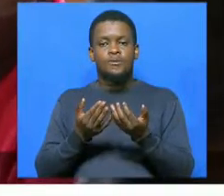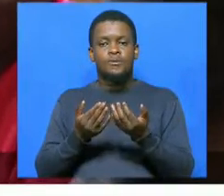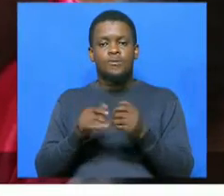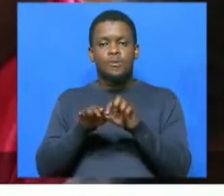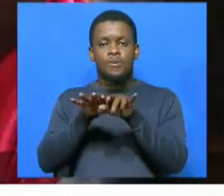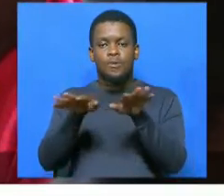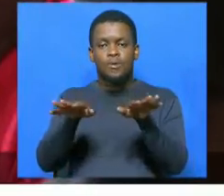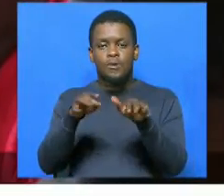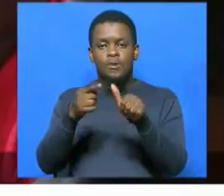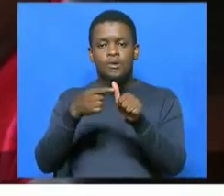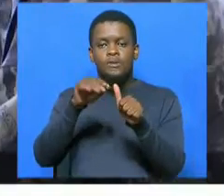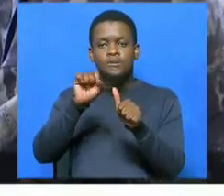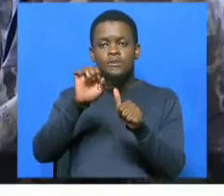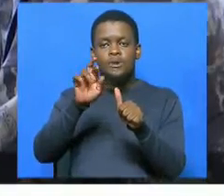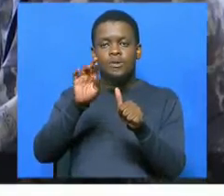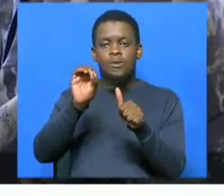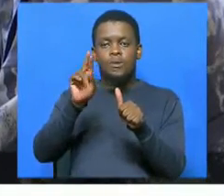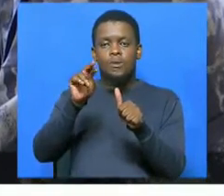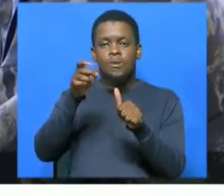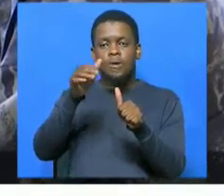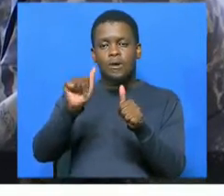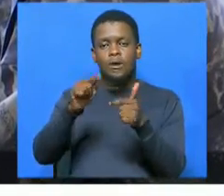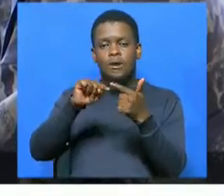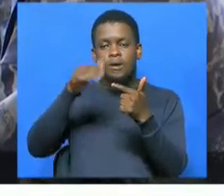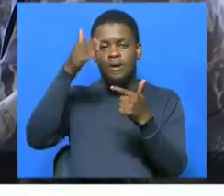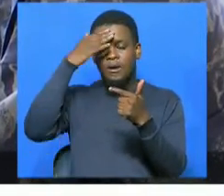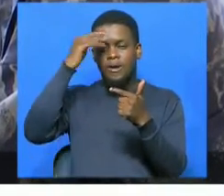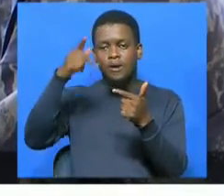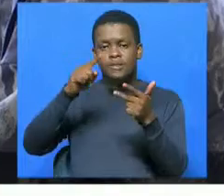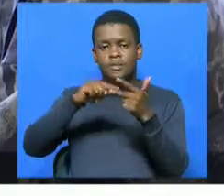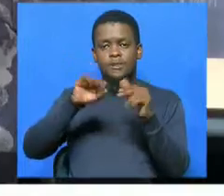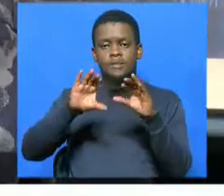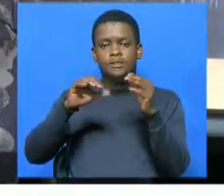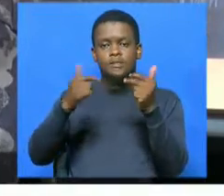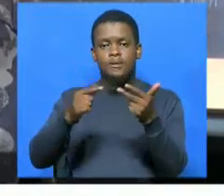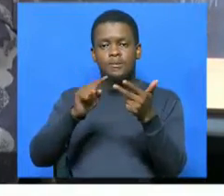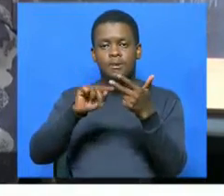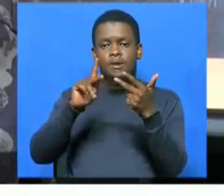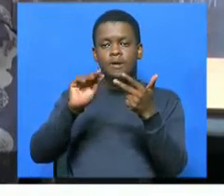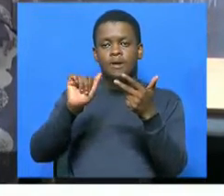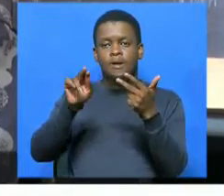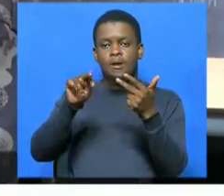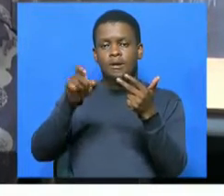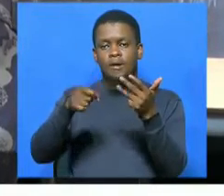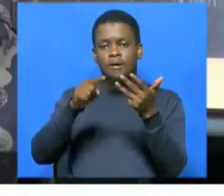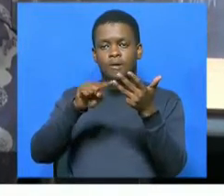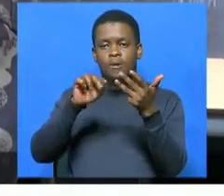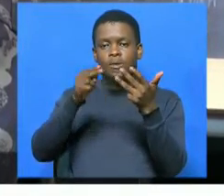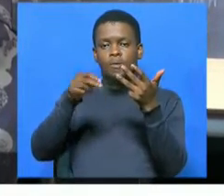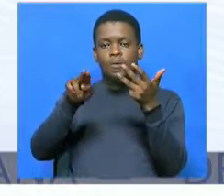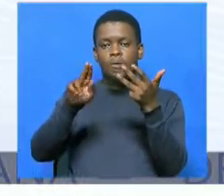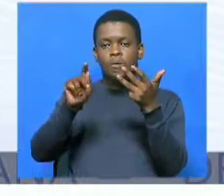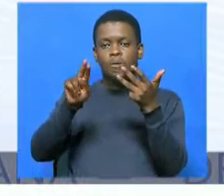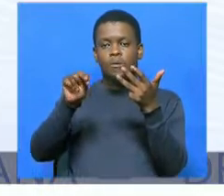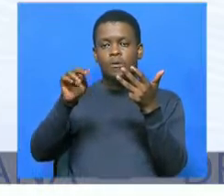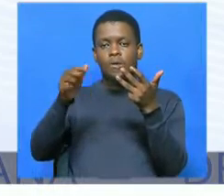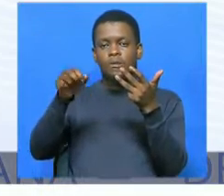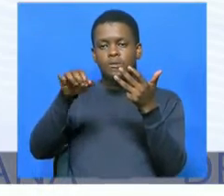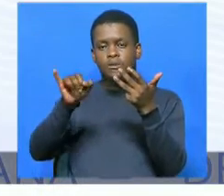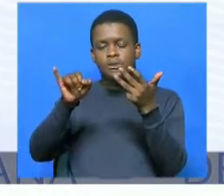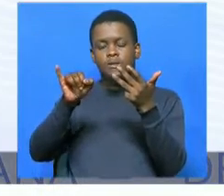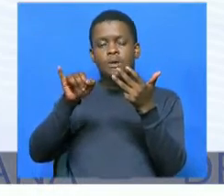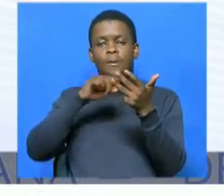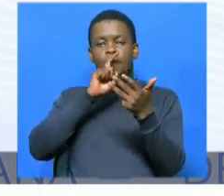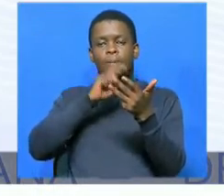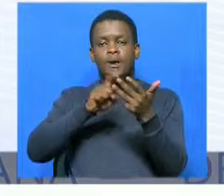Bokasani, Botsabong, Bokang, Bohukunzi. Center like I'm